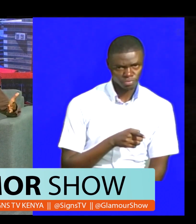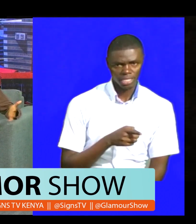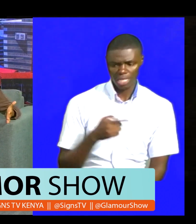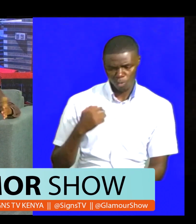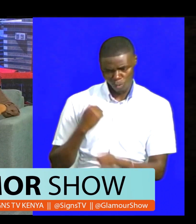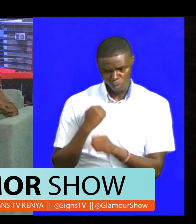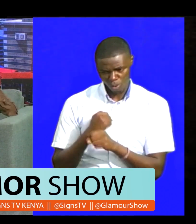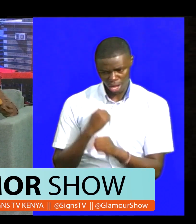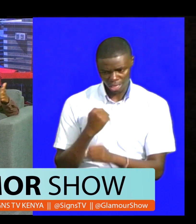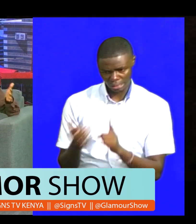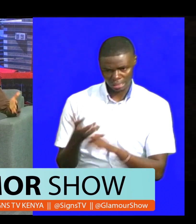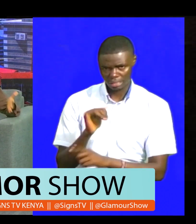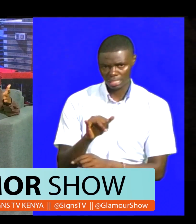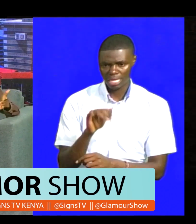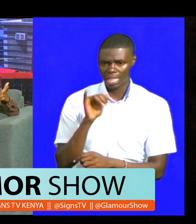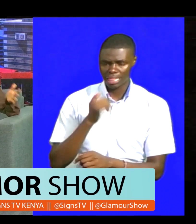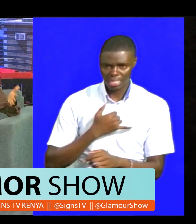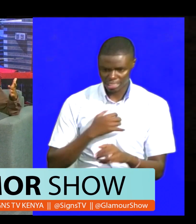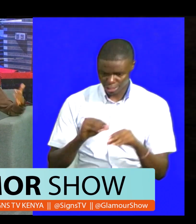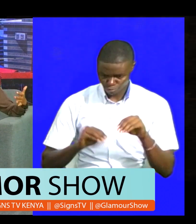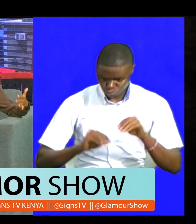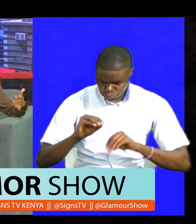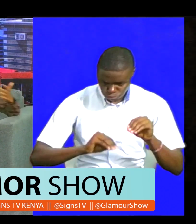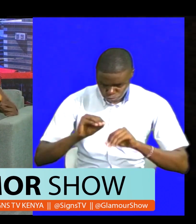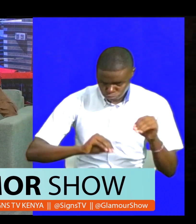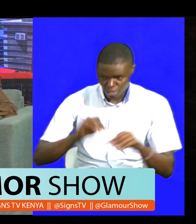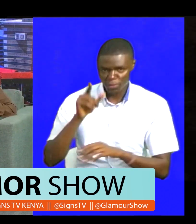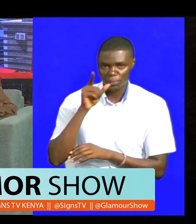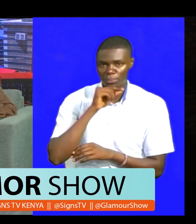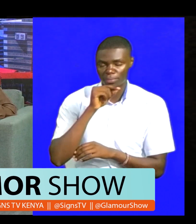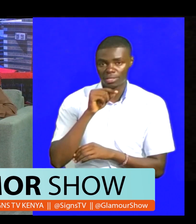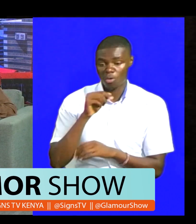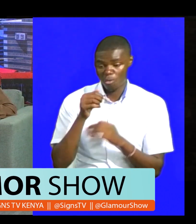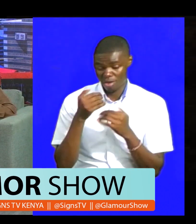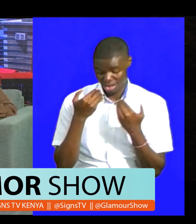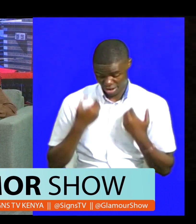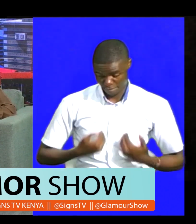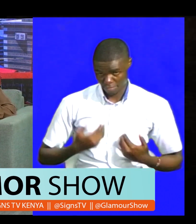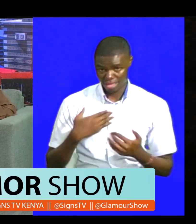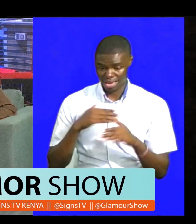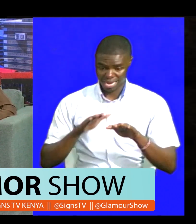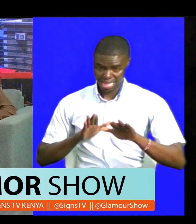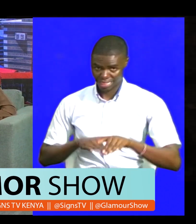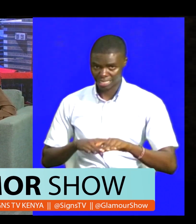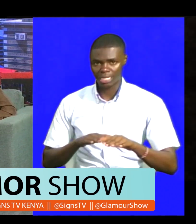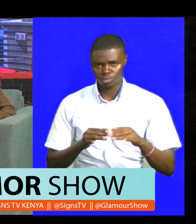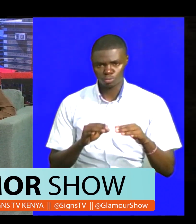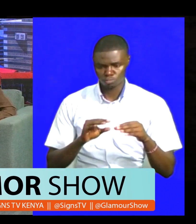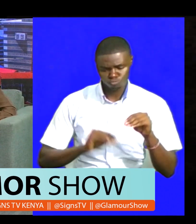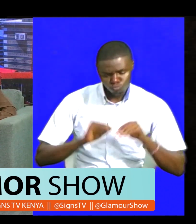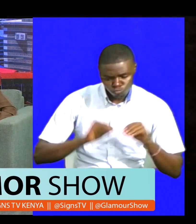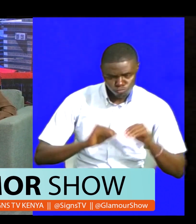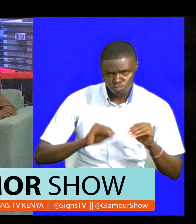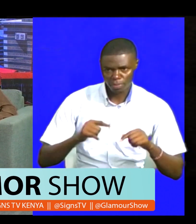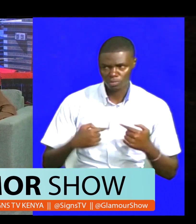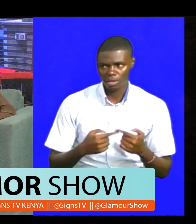work on this. I mean, this is my sketch. This is a draft of what I want. So it's up to me and the tailor to come up with it. But so